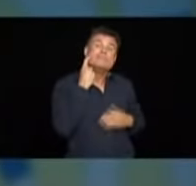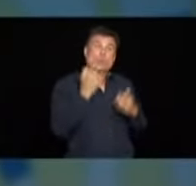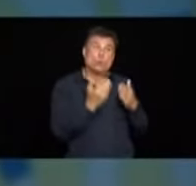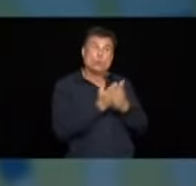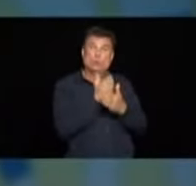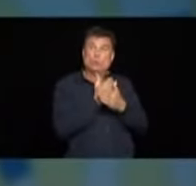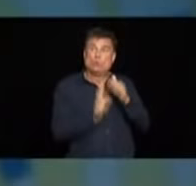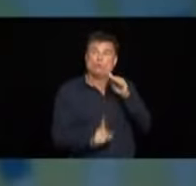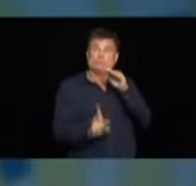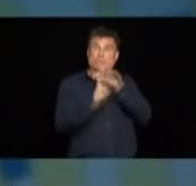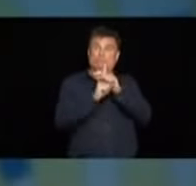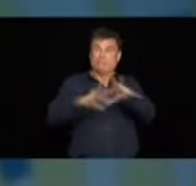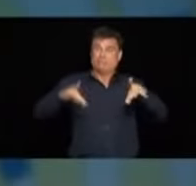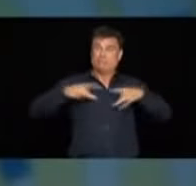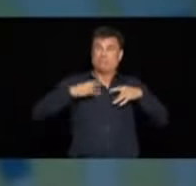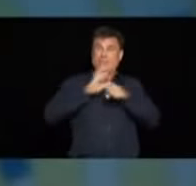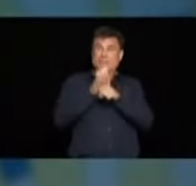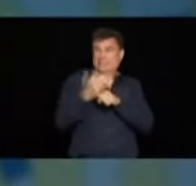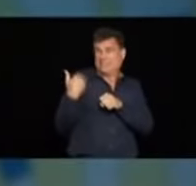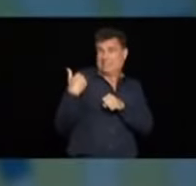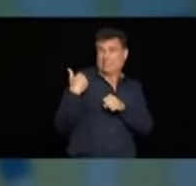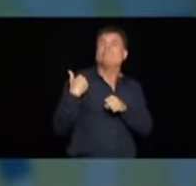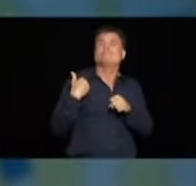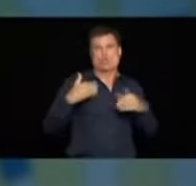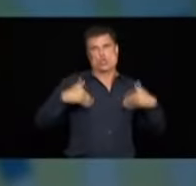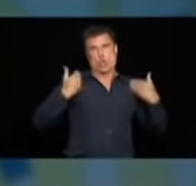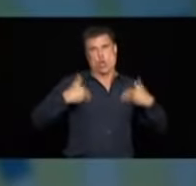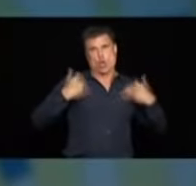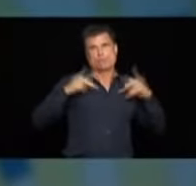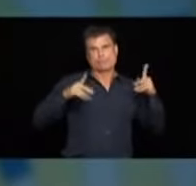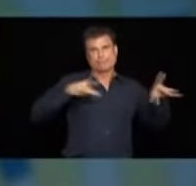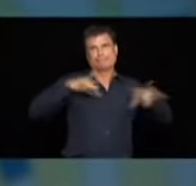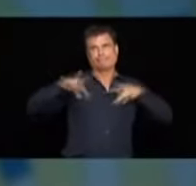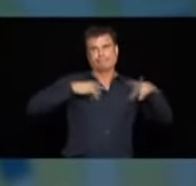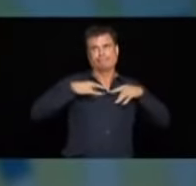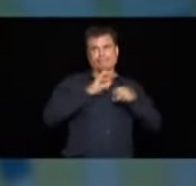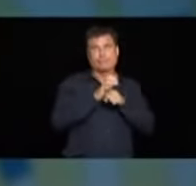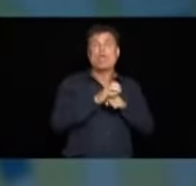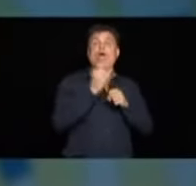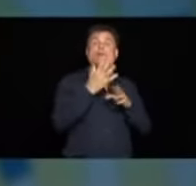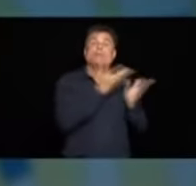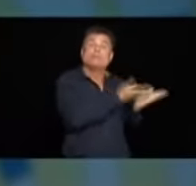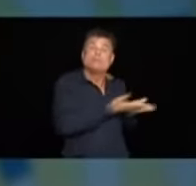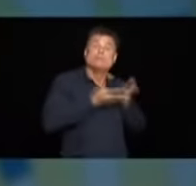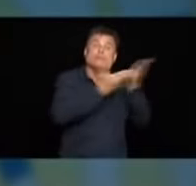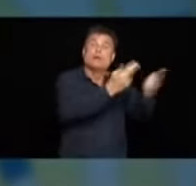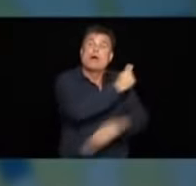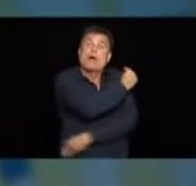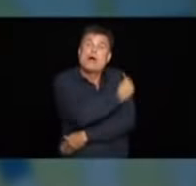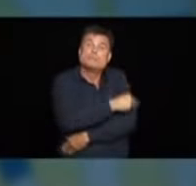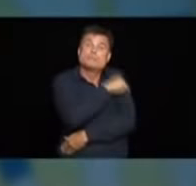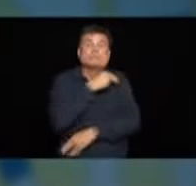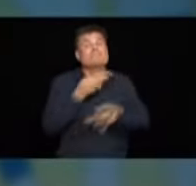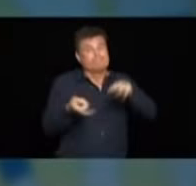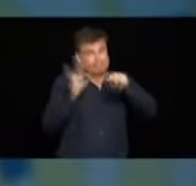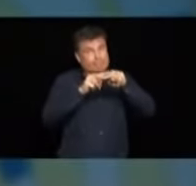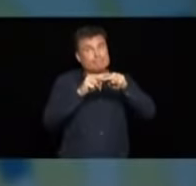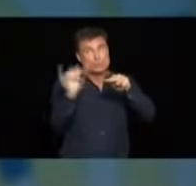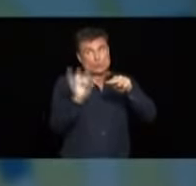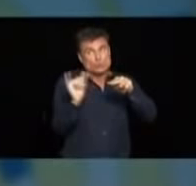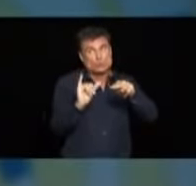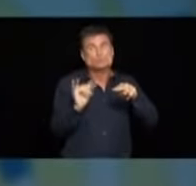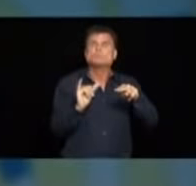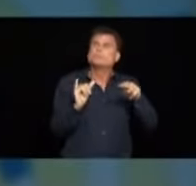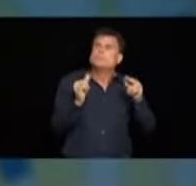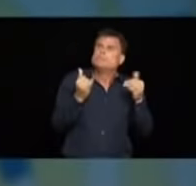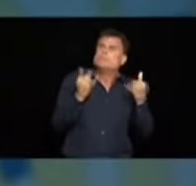Though our hospitalizations have gone up slightly, again, the hospitalization rate remains very low, and it